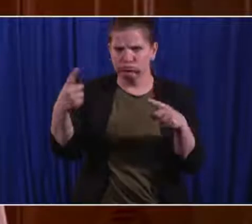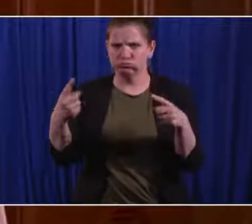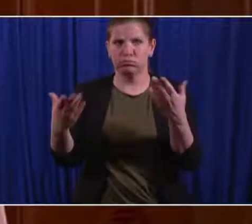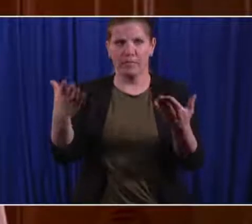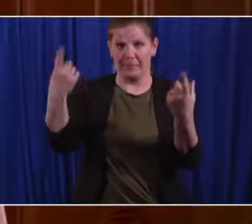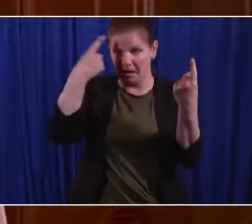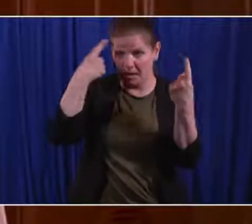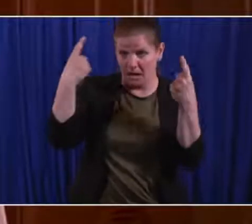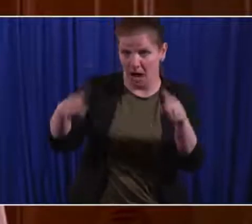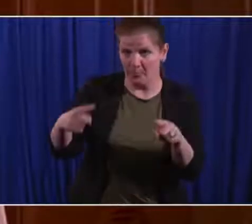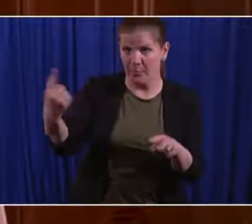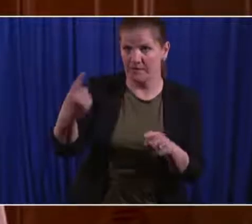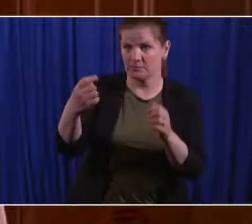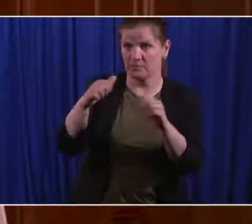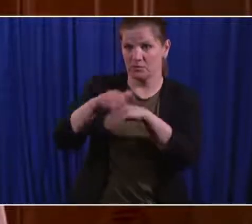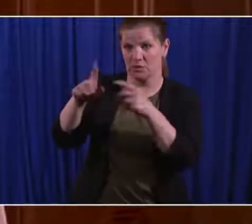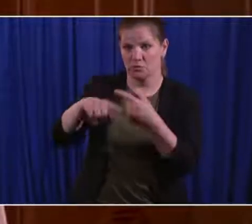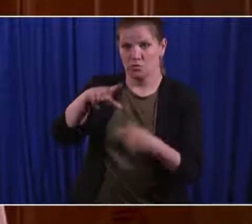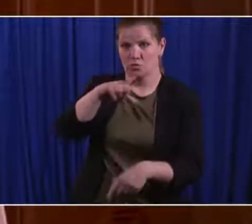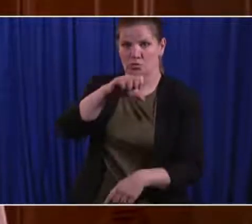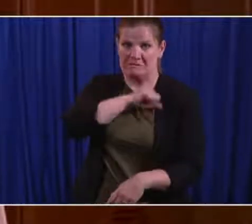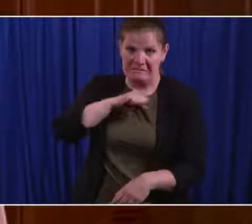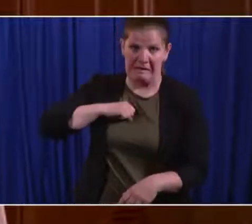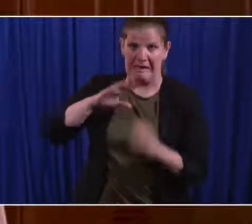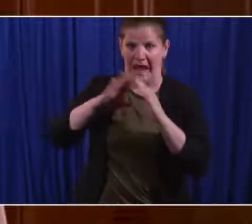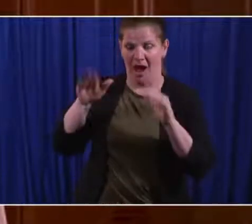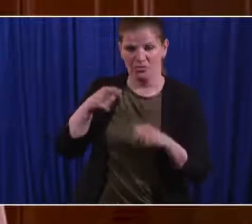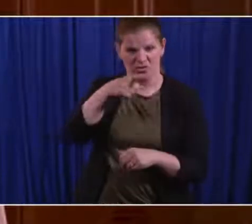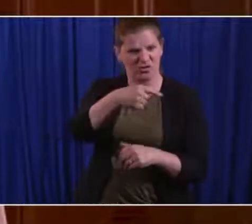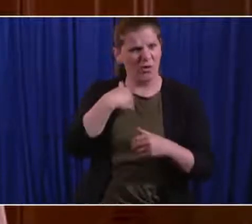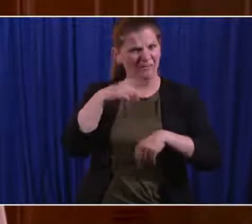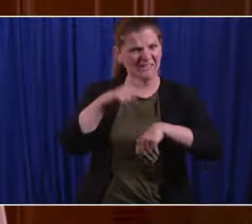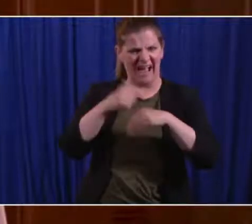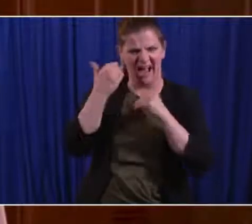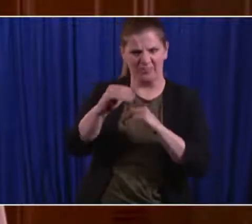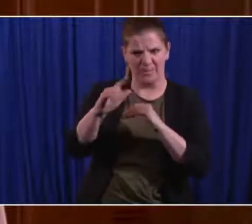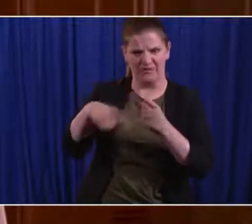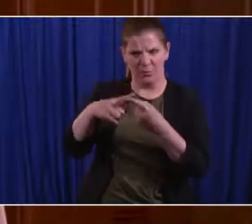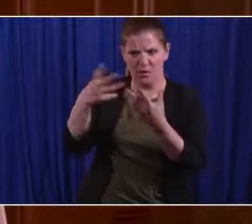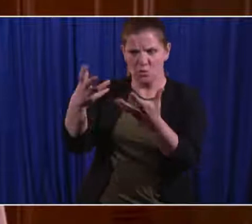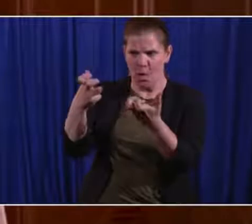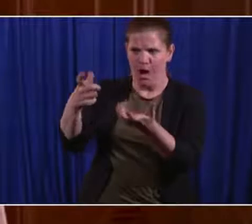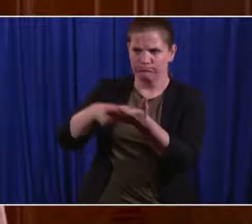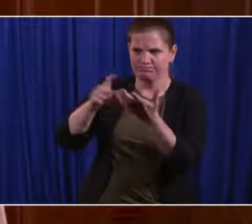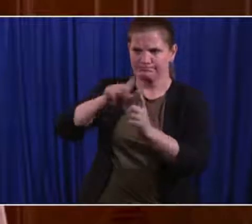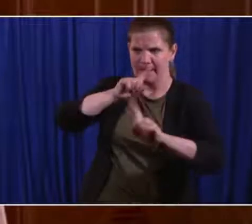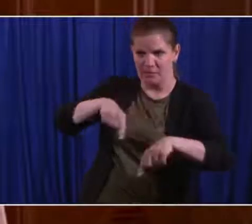are you going to veto the bill? I'll veto the bill tomorrow.